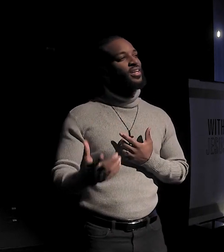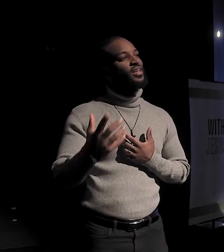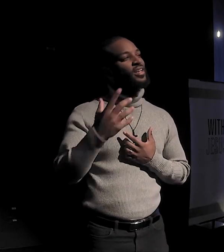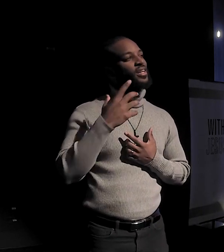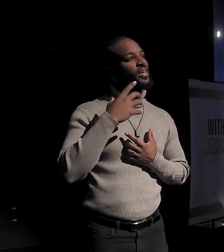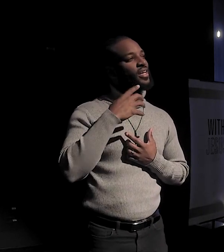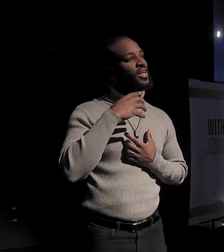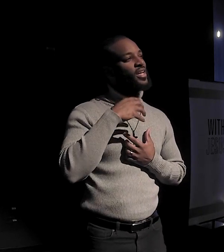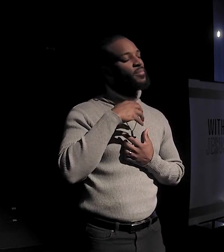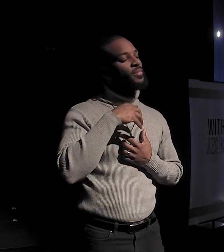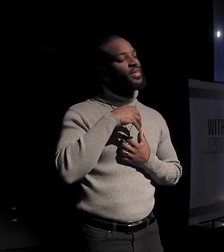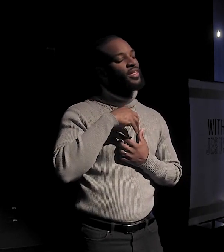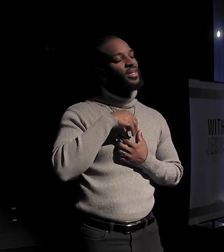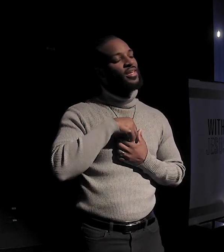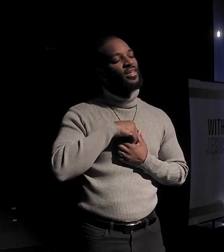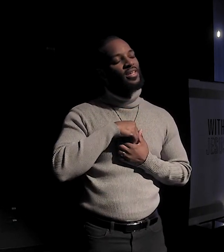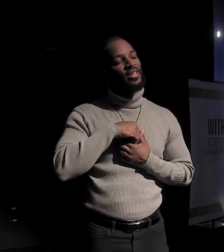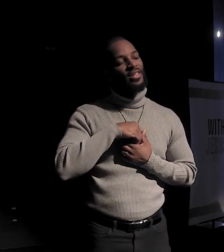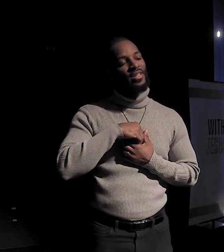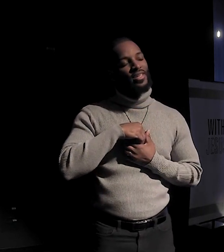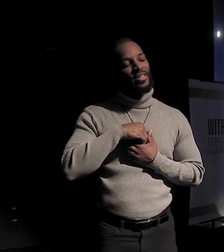living in me.